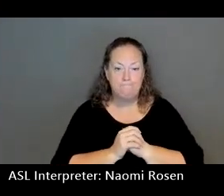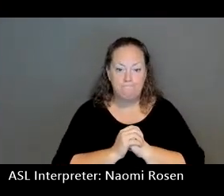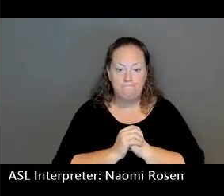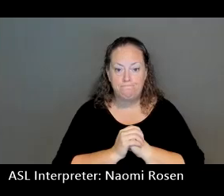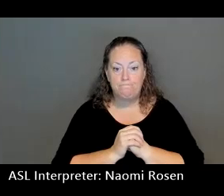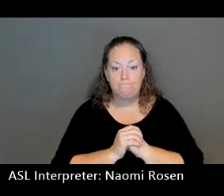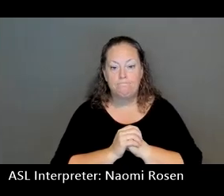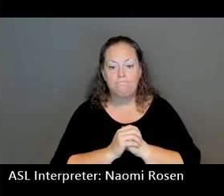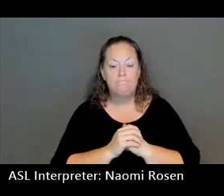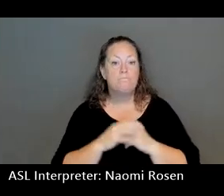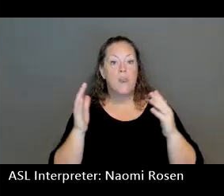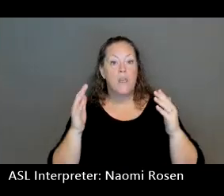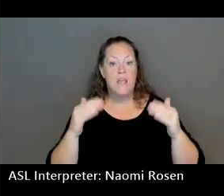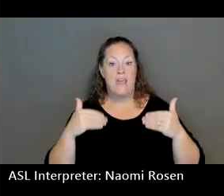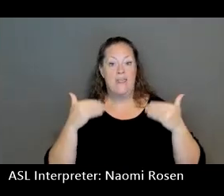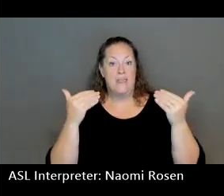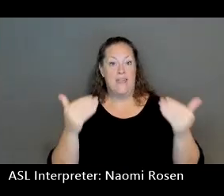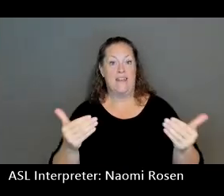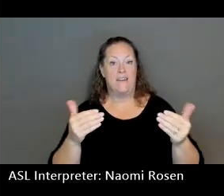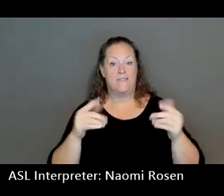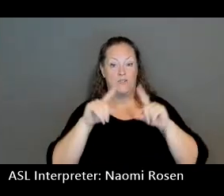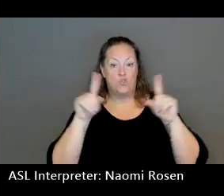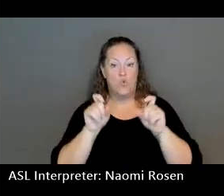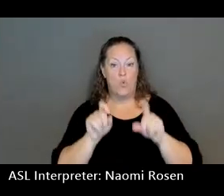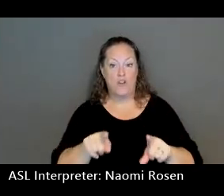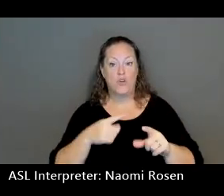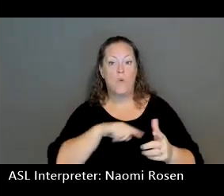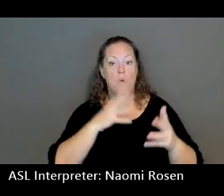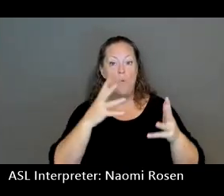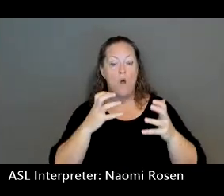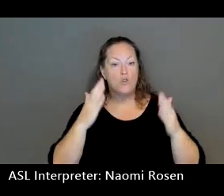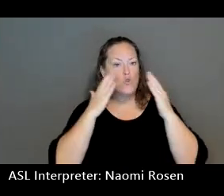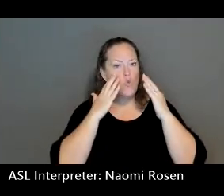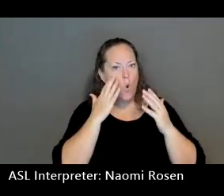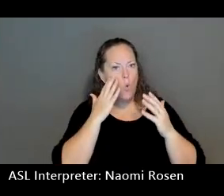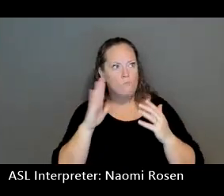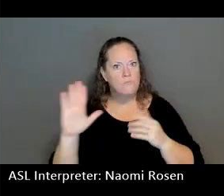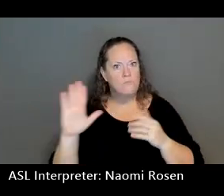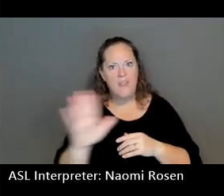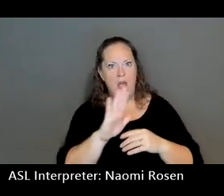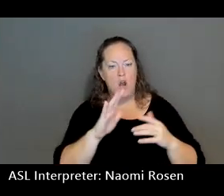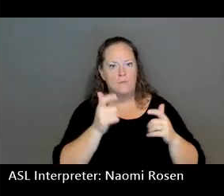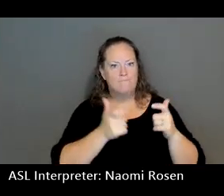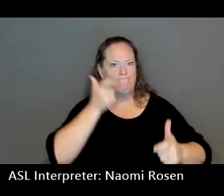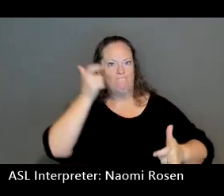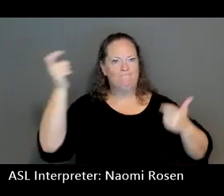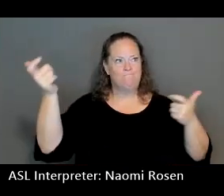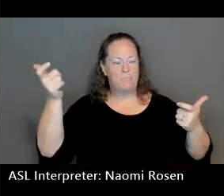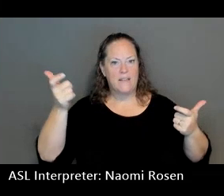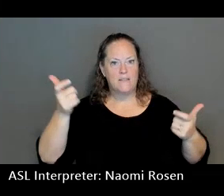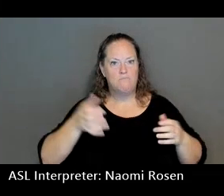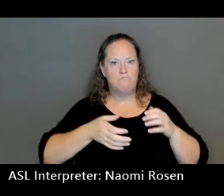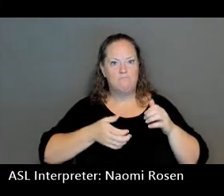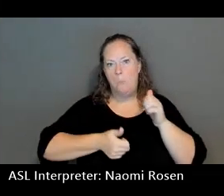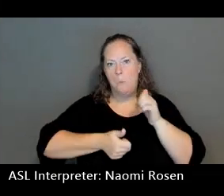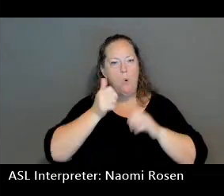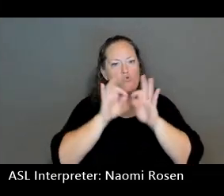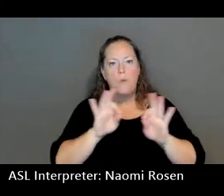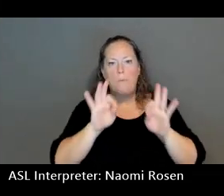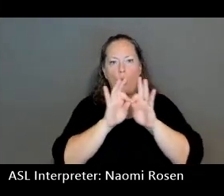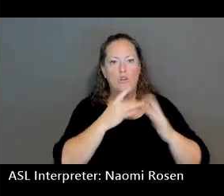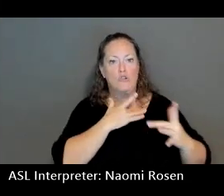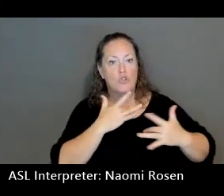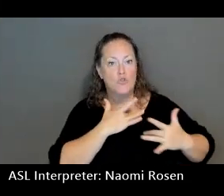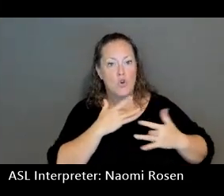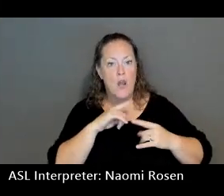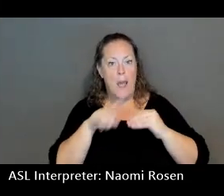the next question was, we wanted to know what was the greatest concern about the